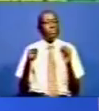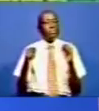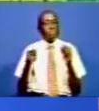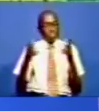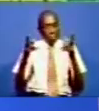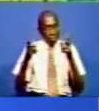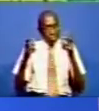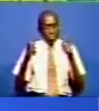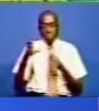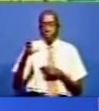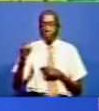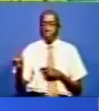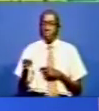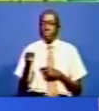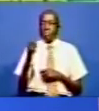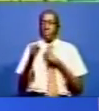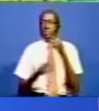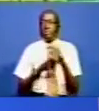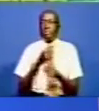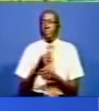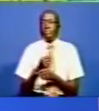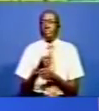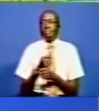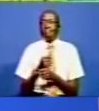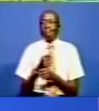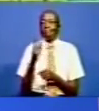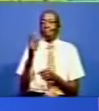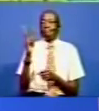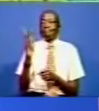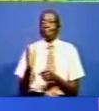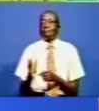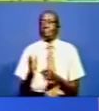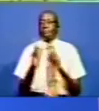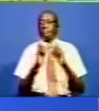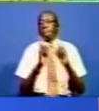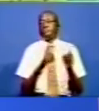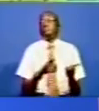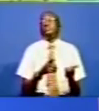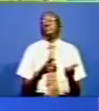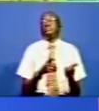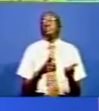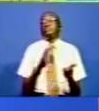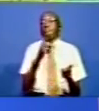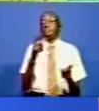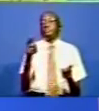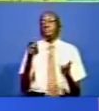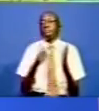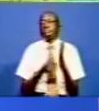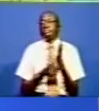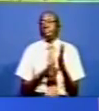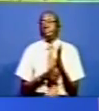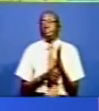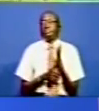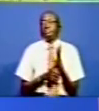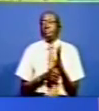Justice that this year may be a year when Kenyans will get answers to these issues.